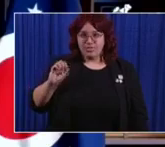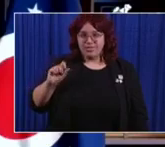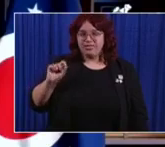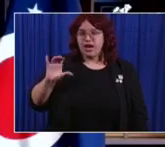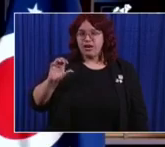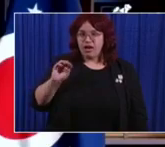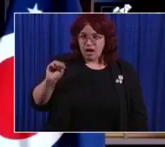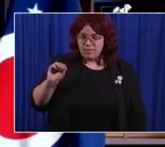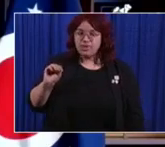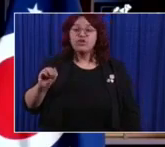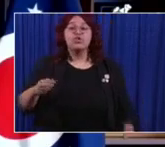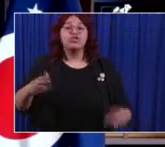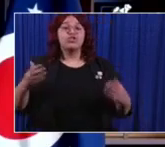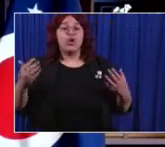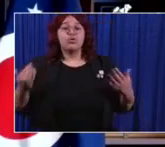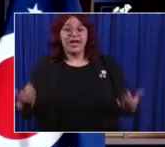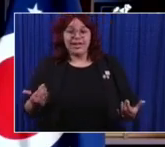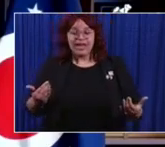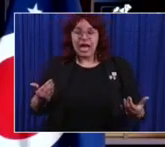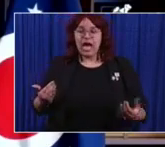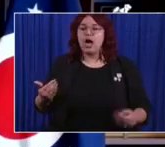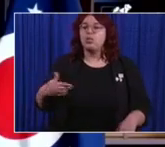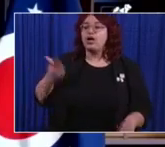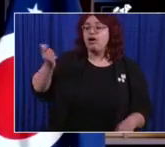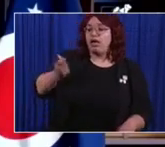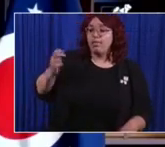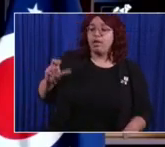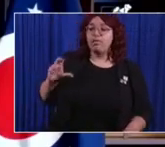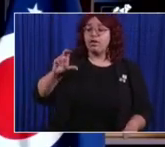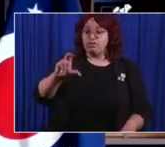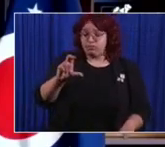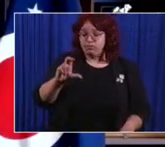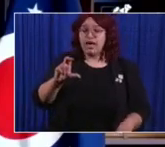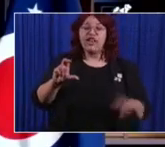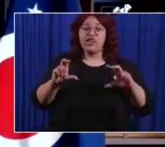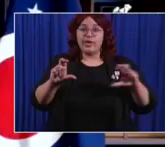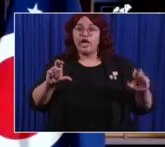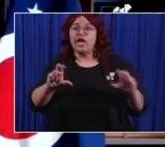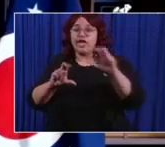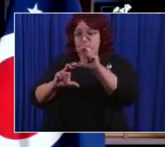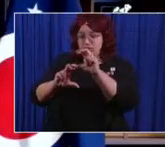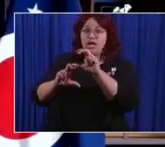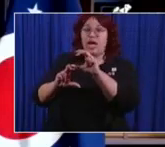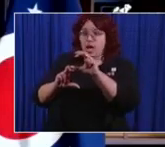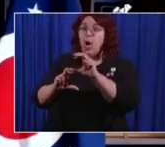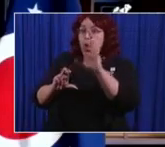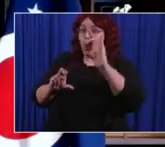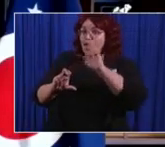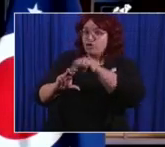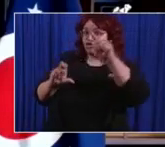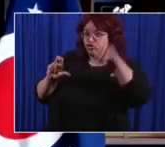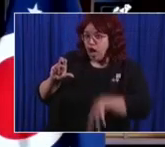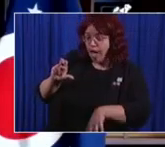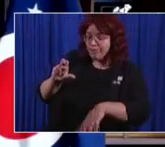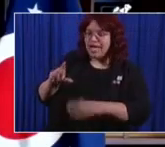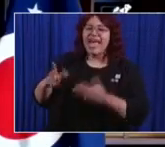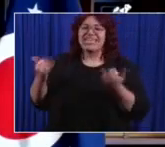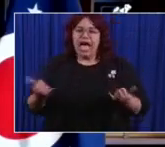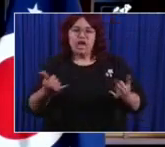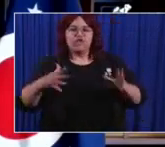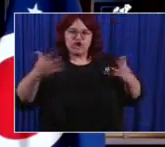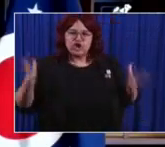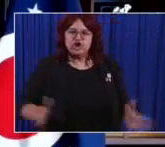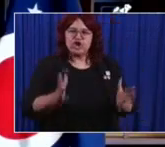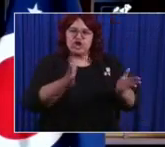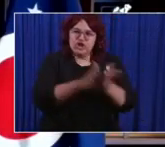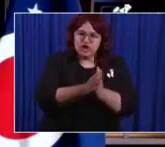disincentives to work, getting incentives to work, and then helping people have access to knock down any barrier or get access to the